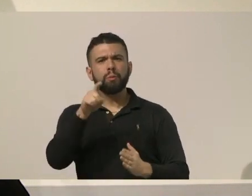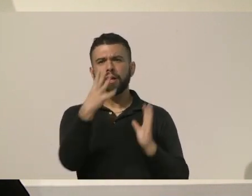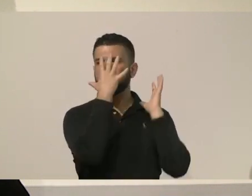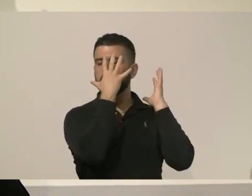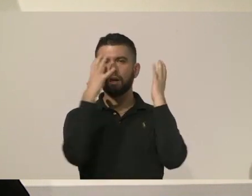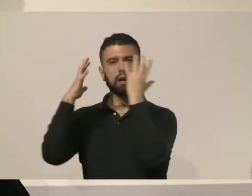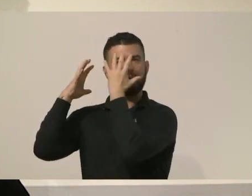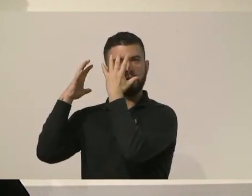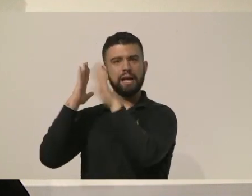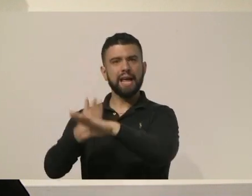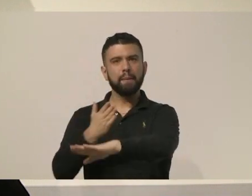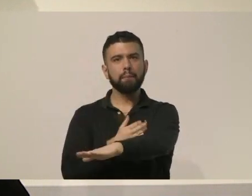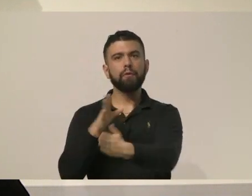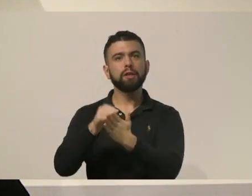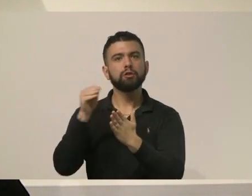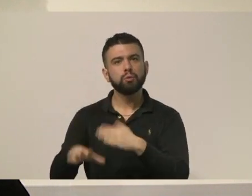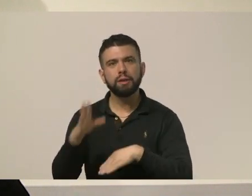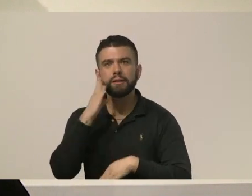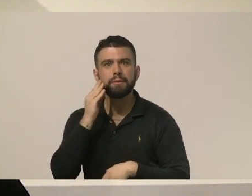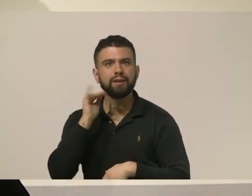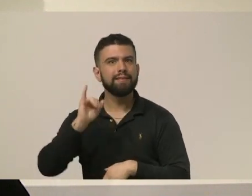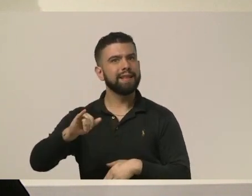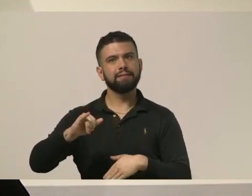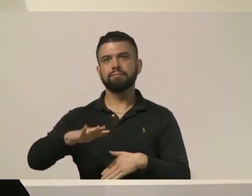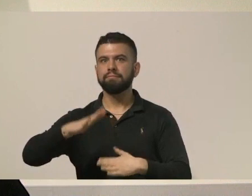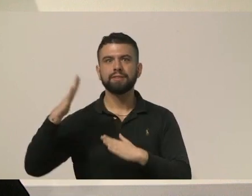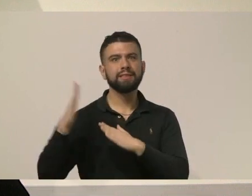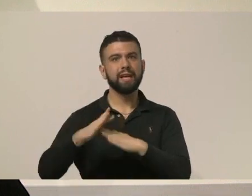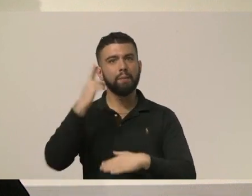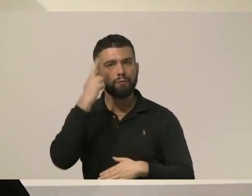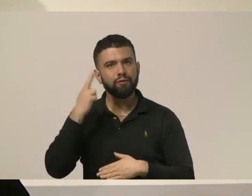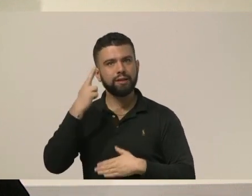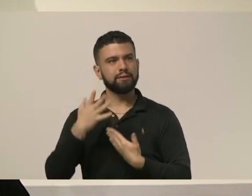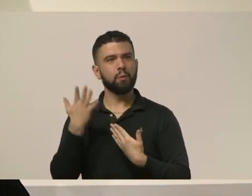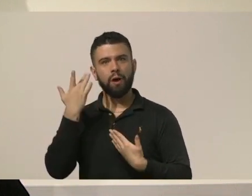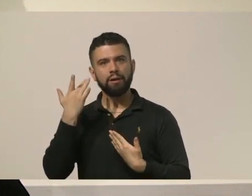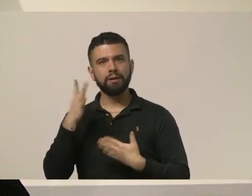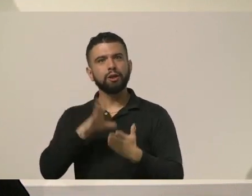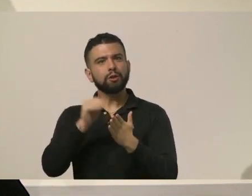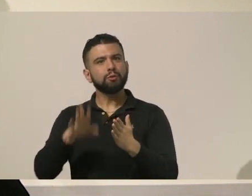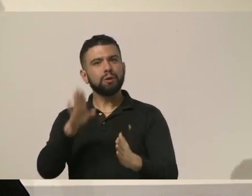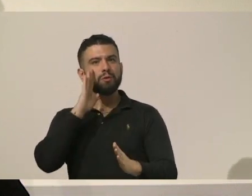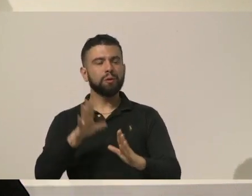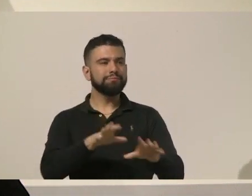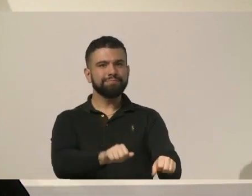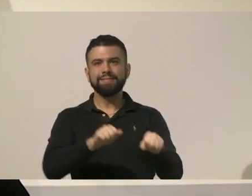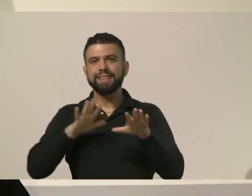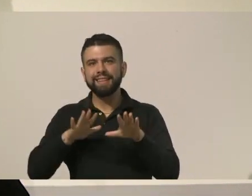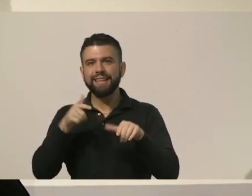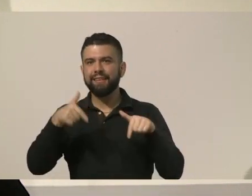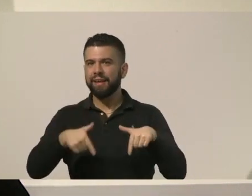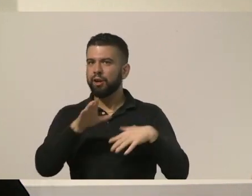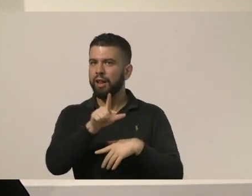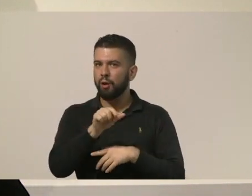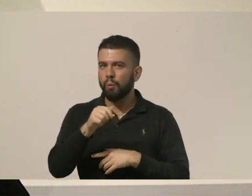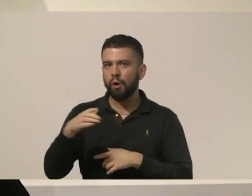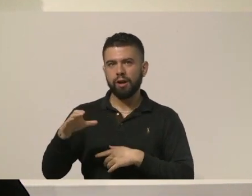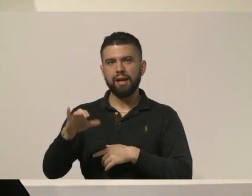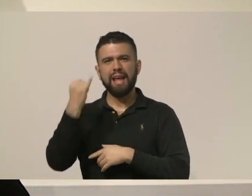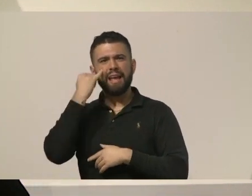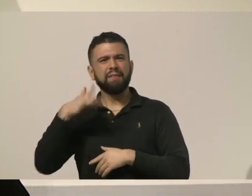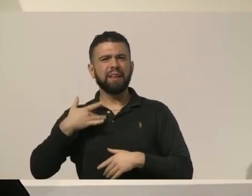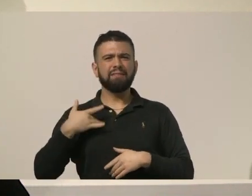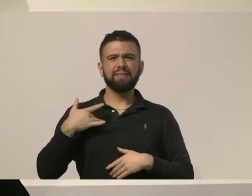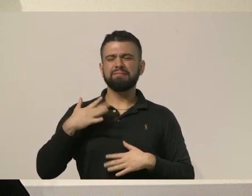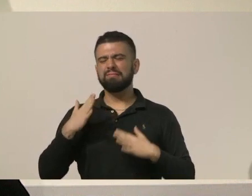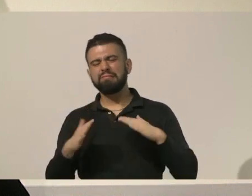one reason. And it's a big reason why students will leave us too. So I think what we can do to kind of really streamline our processes and improve the way we're